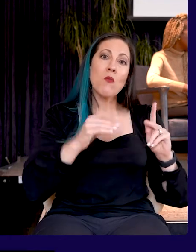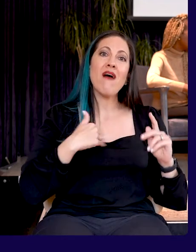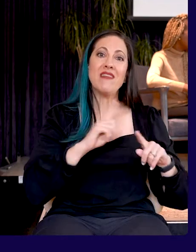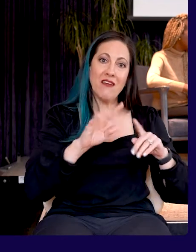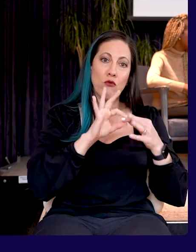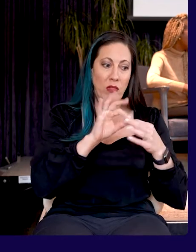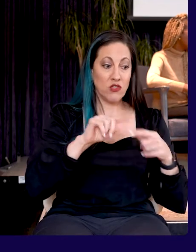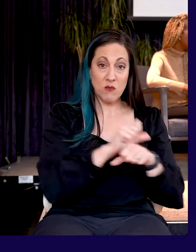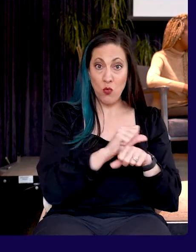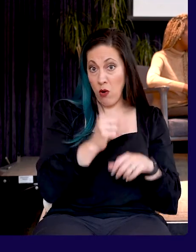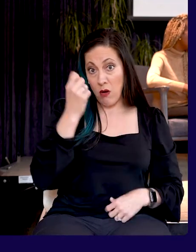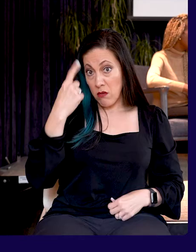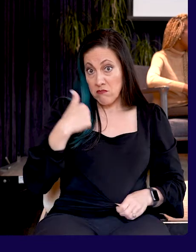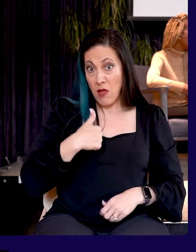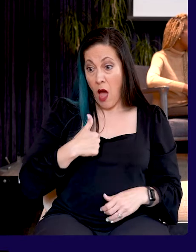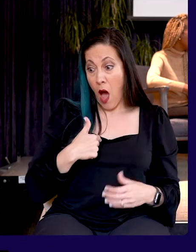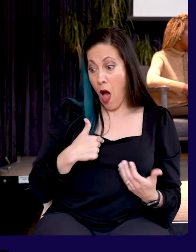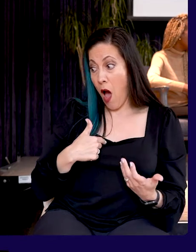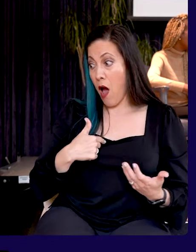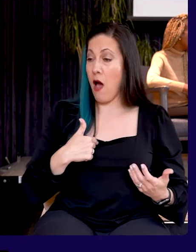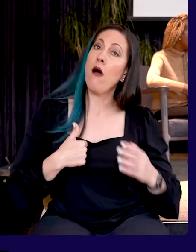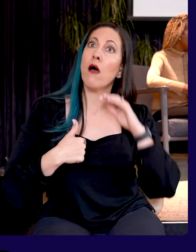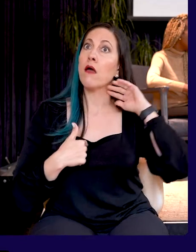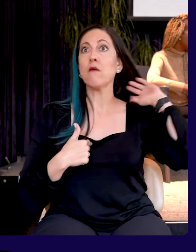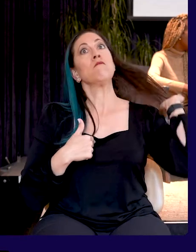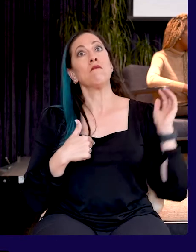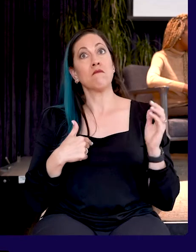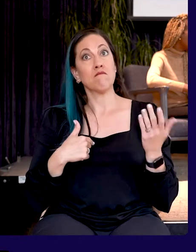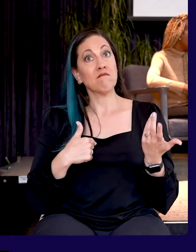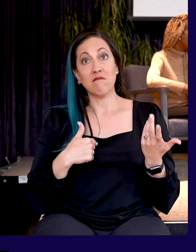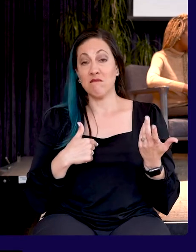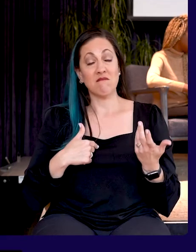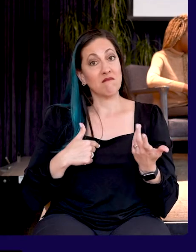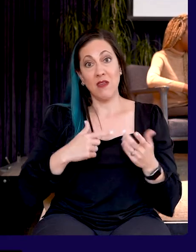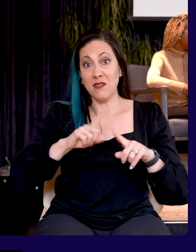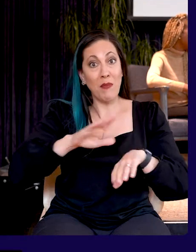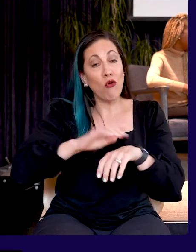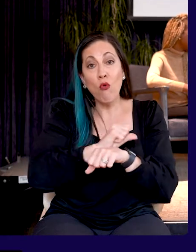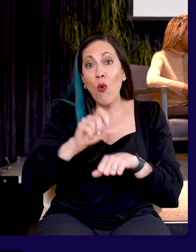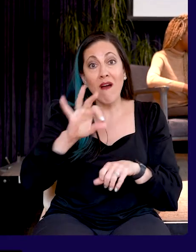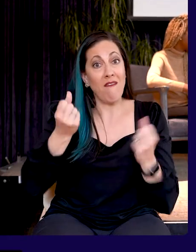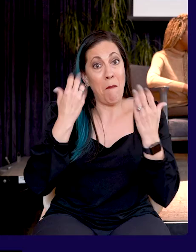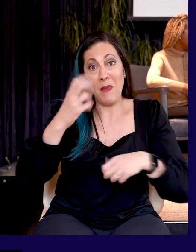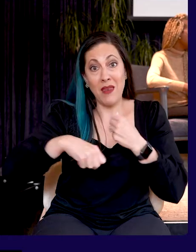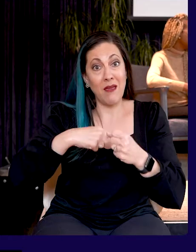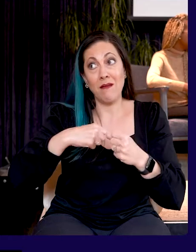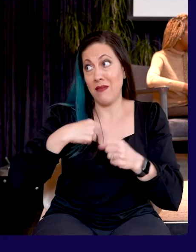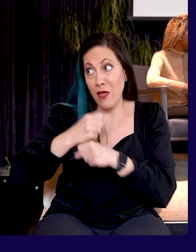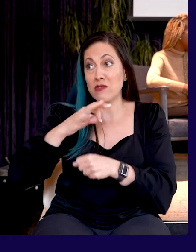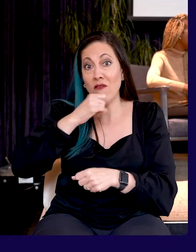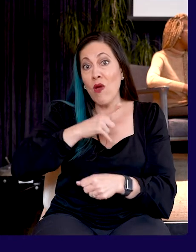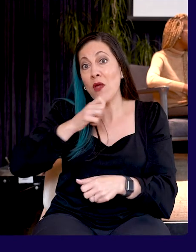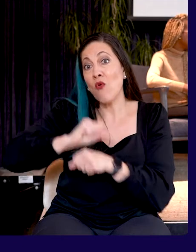work. I stand on the shoulders of a lot of women who have always worked. It is not something that's incongruent with me